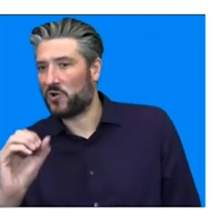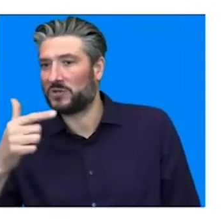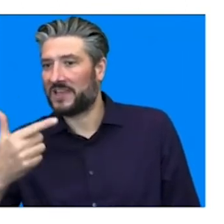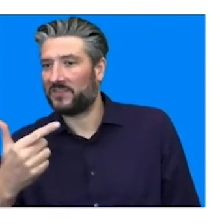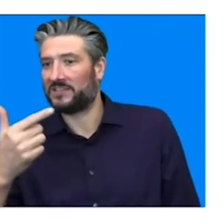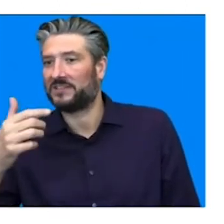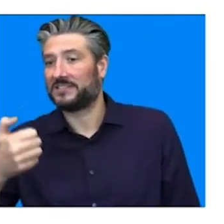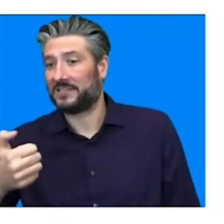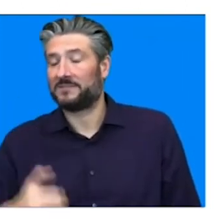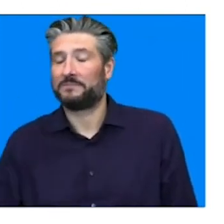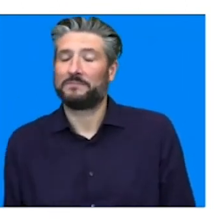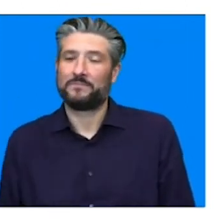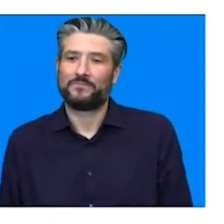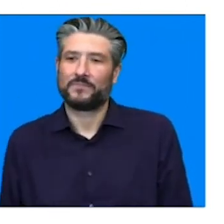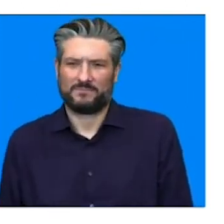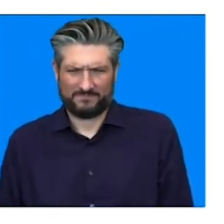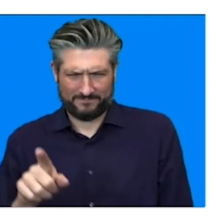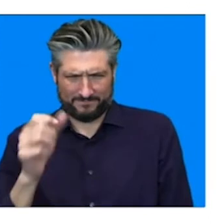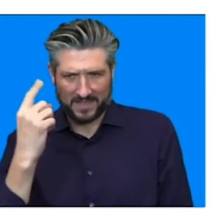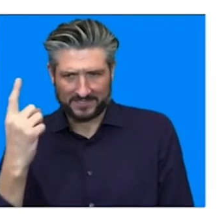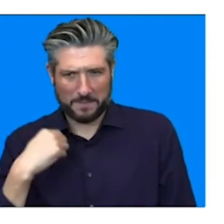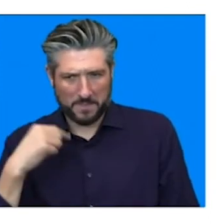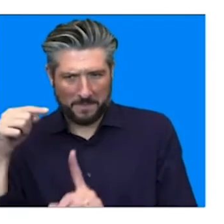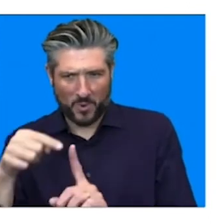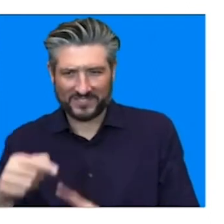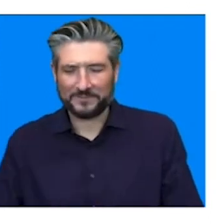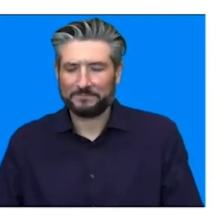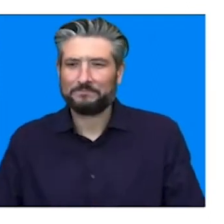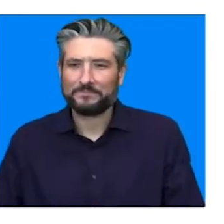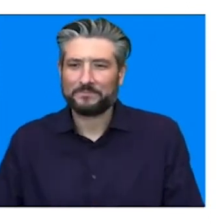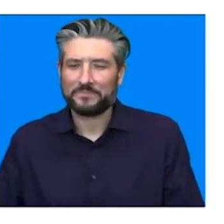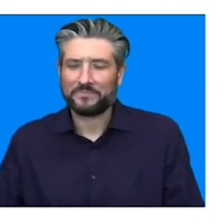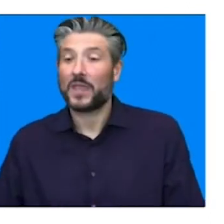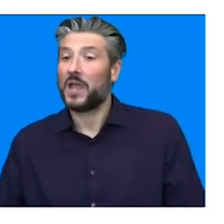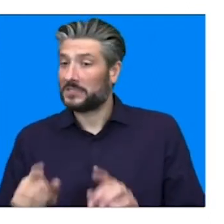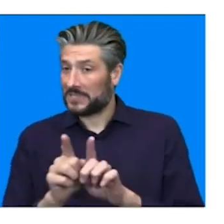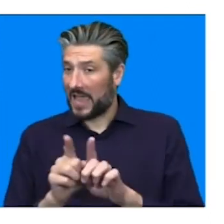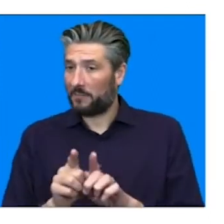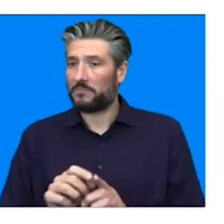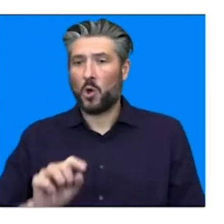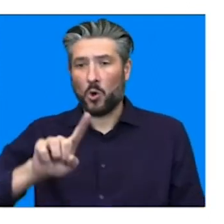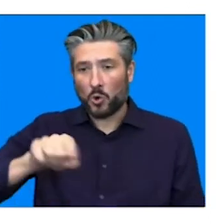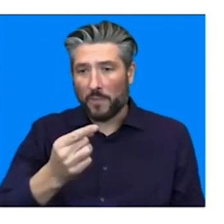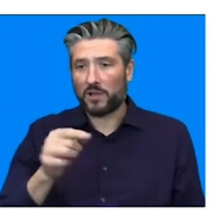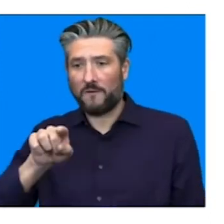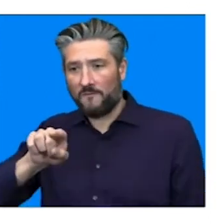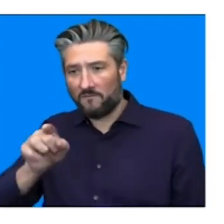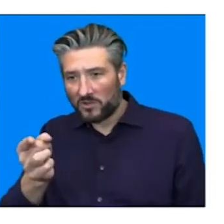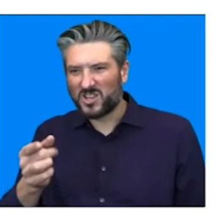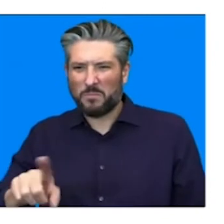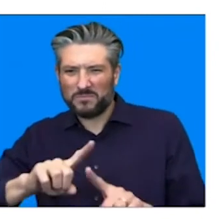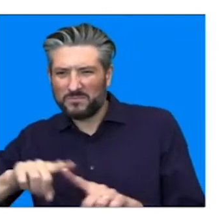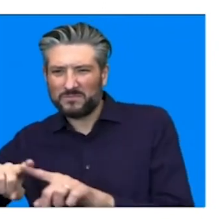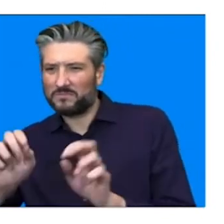42319160776. I think you get the point. The same applies to punctuation. For example, if the